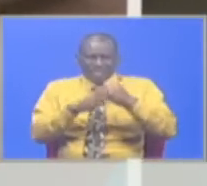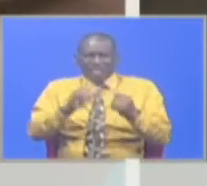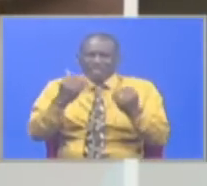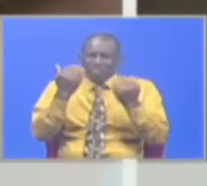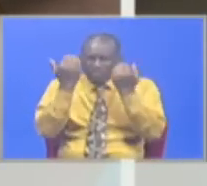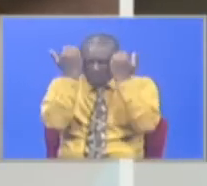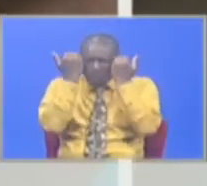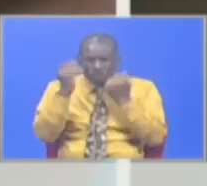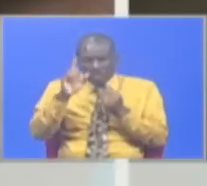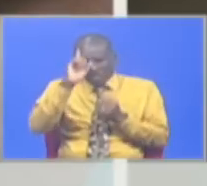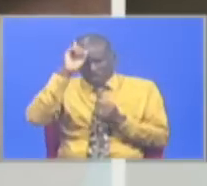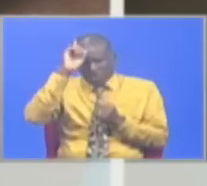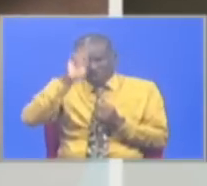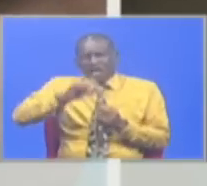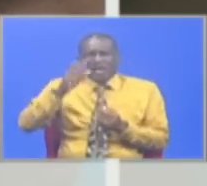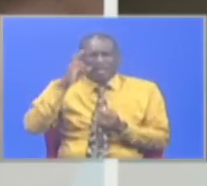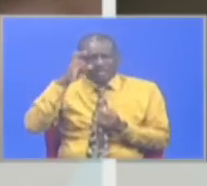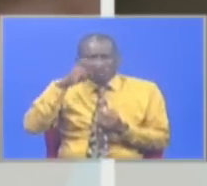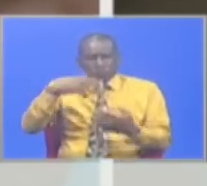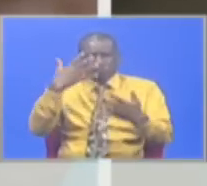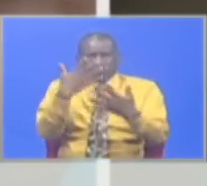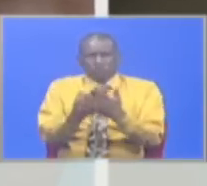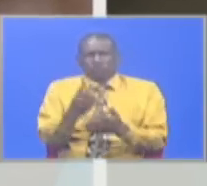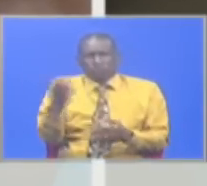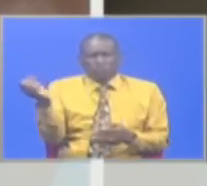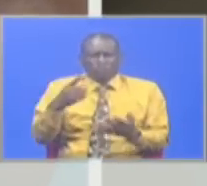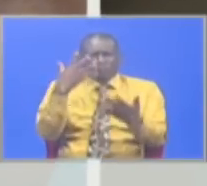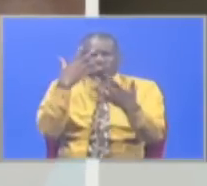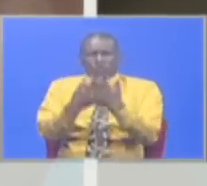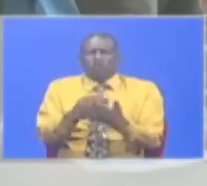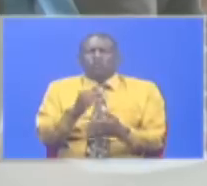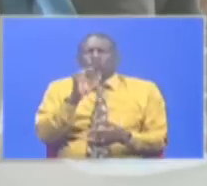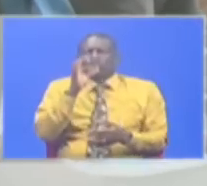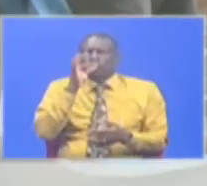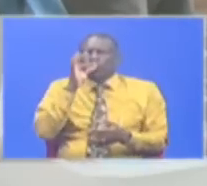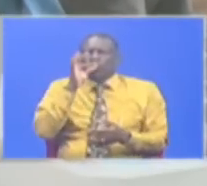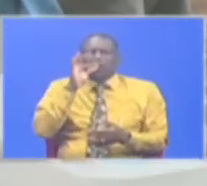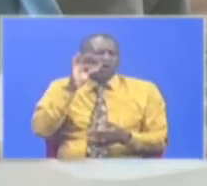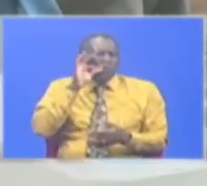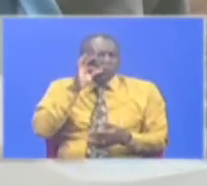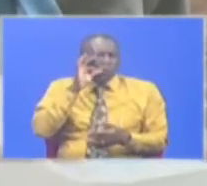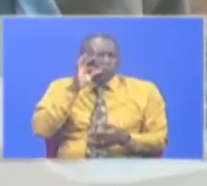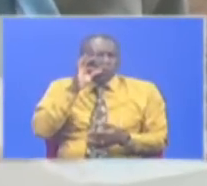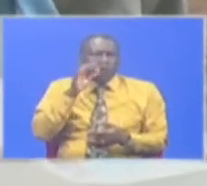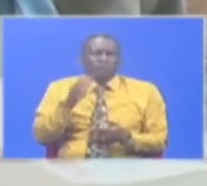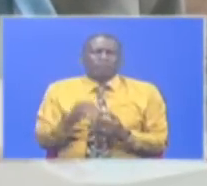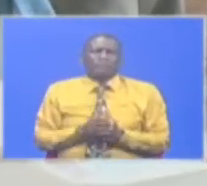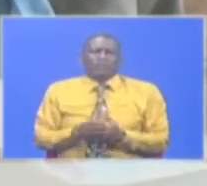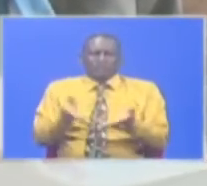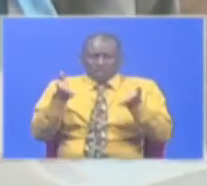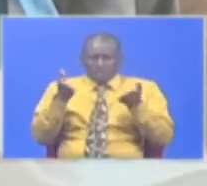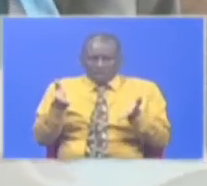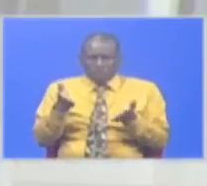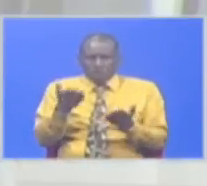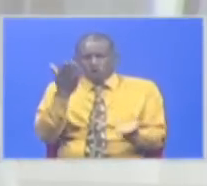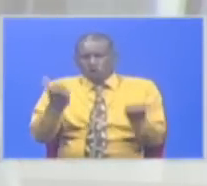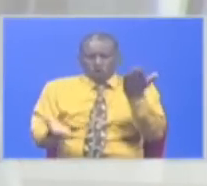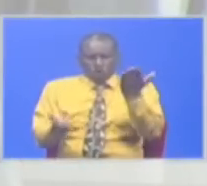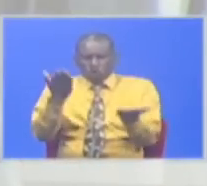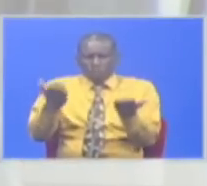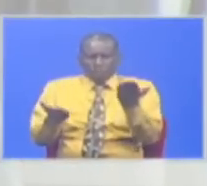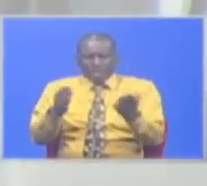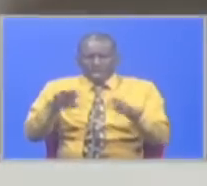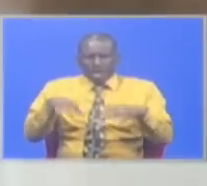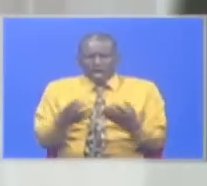Nyahururu slapped another suspect with a 2-month jail term for smoking bang. Now, Compare the speed with which they